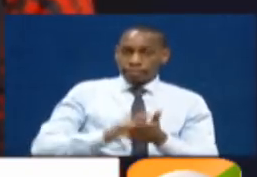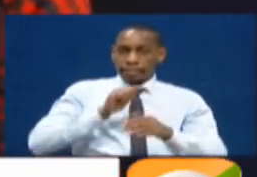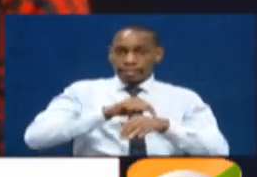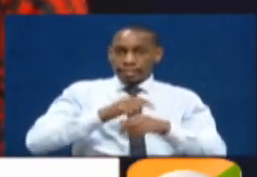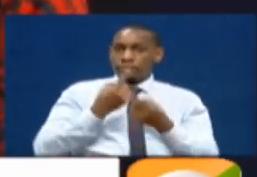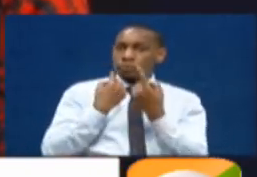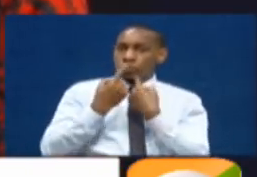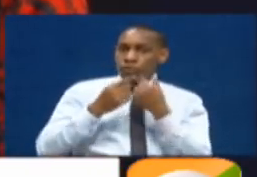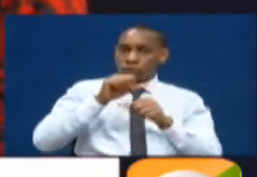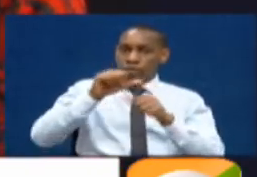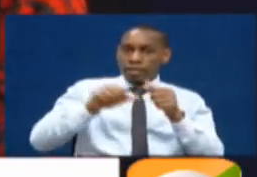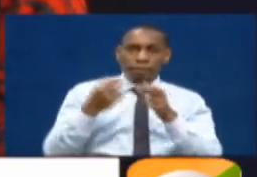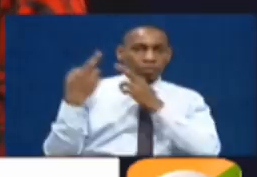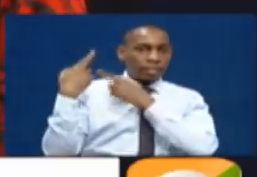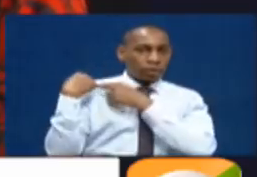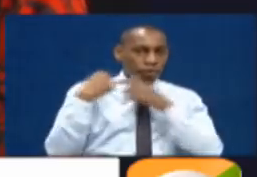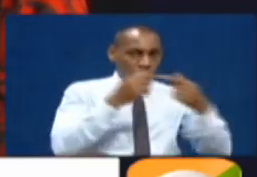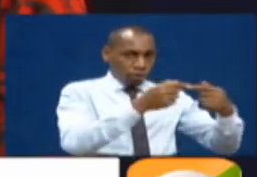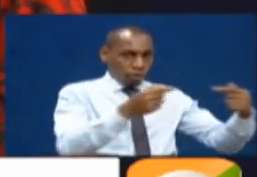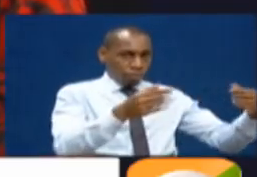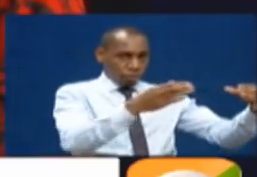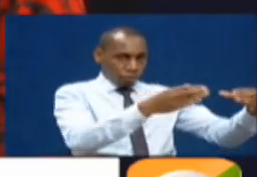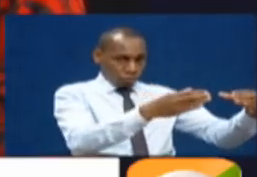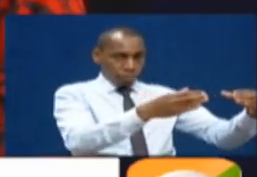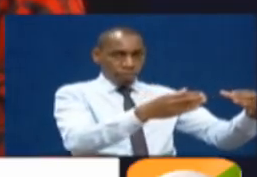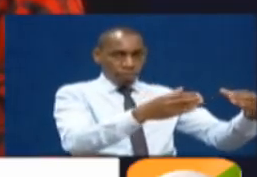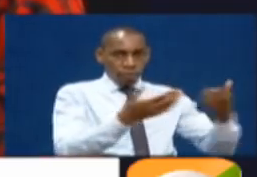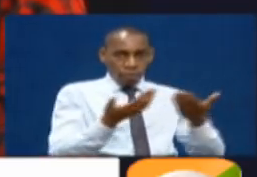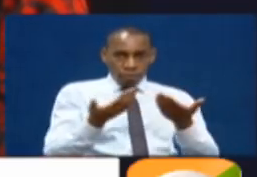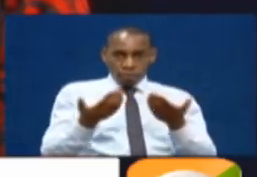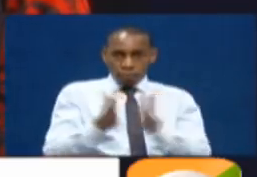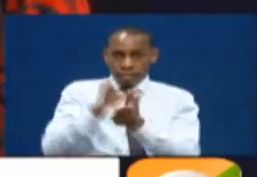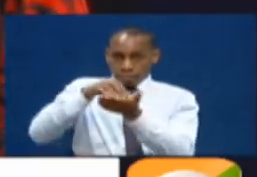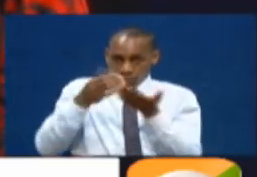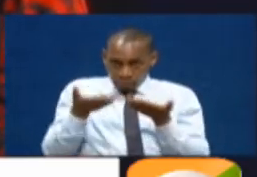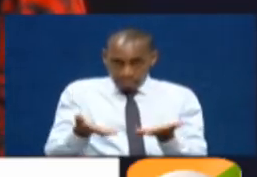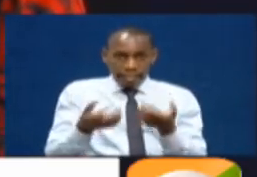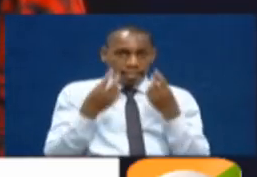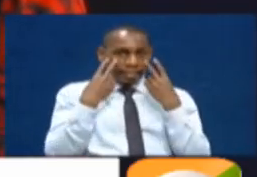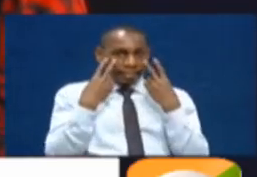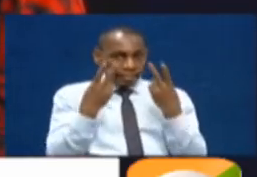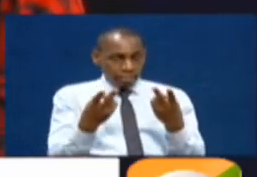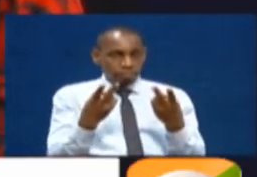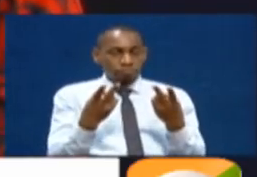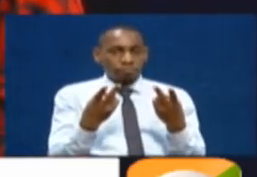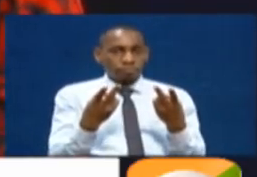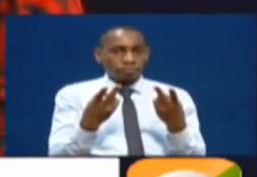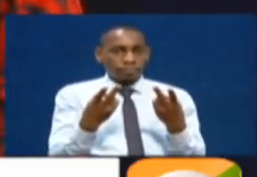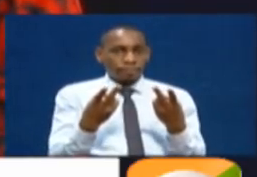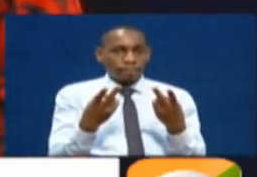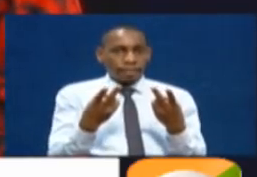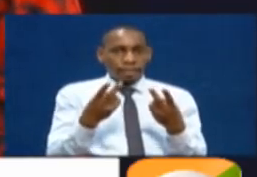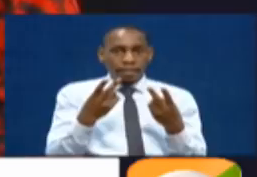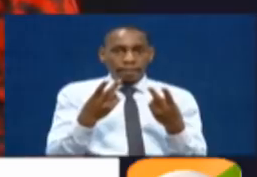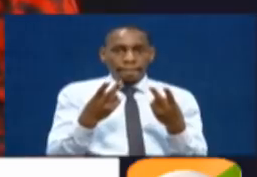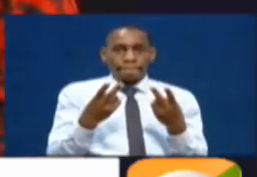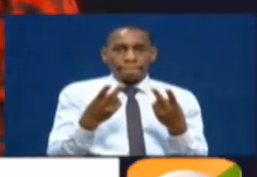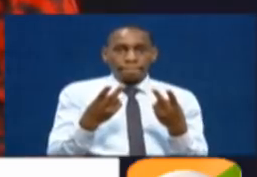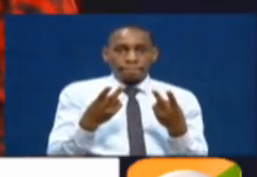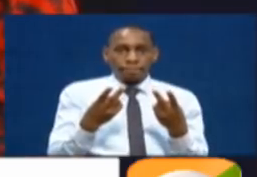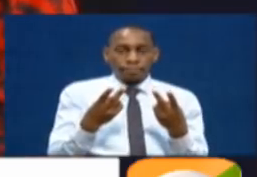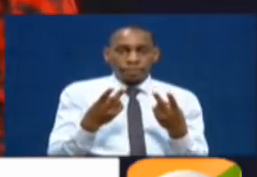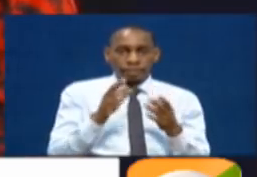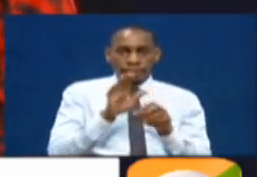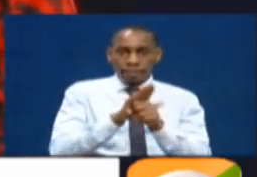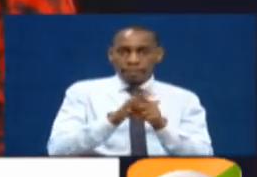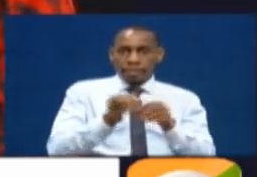about the role of the opposition and where we are sitting right now, we have seen quite a lot of issues going wrong, and